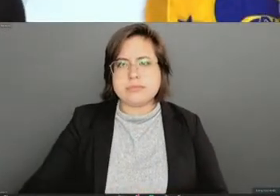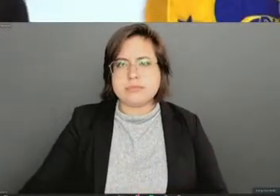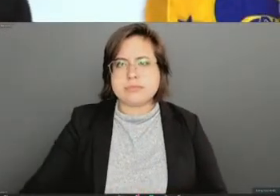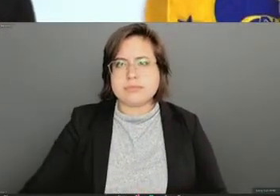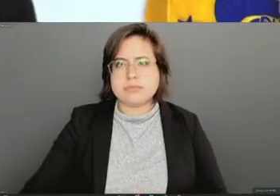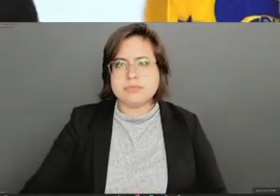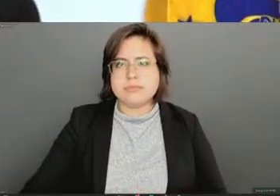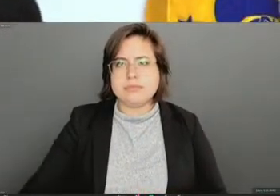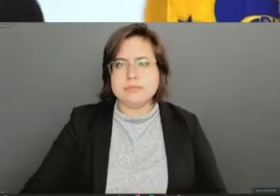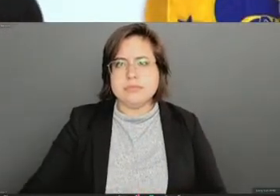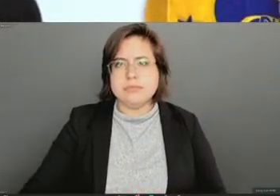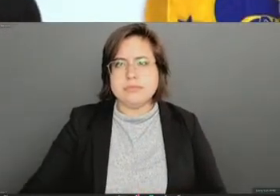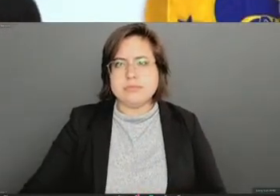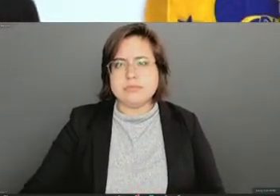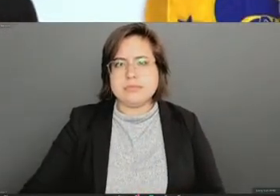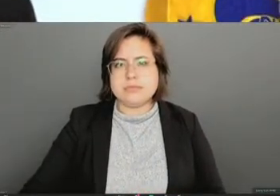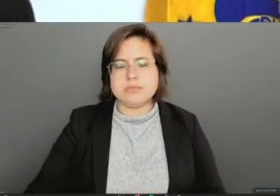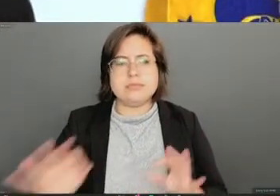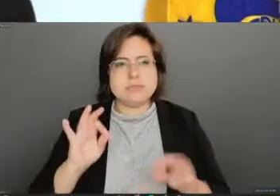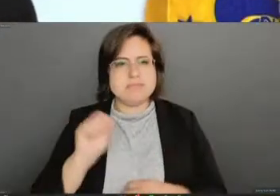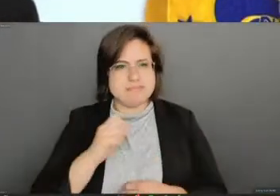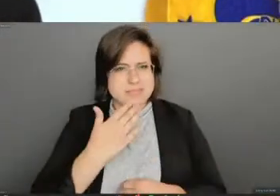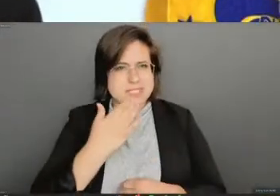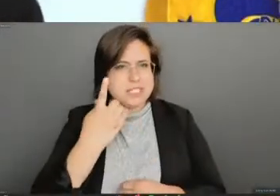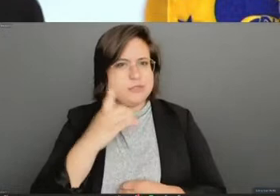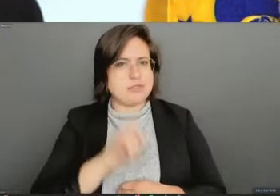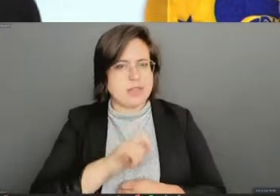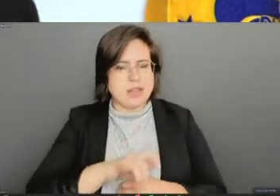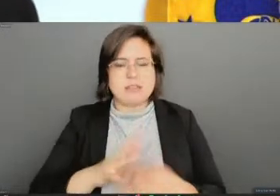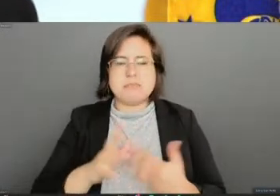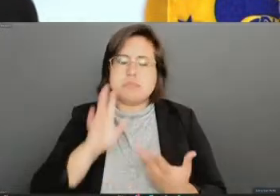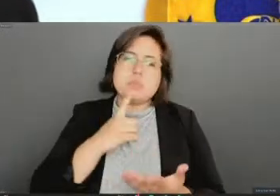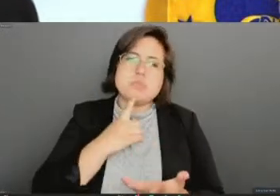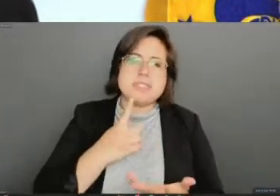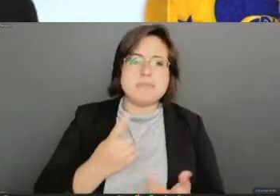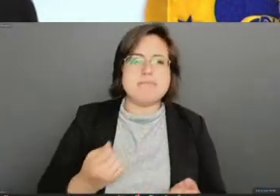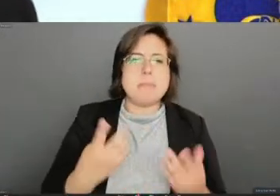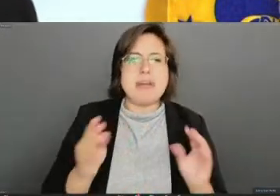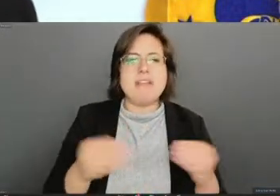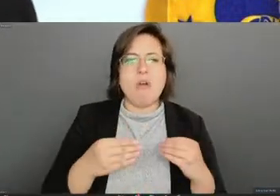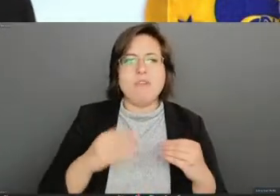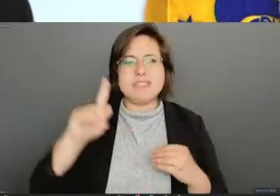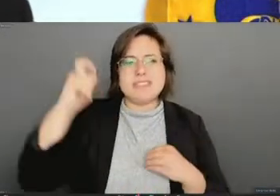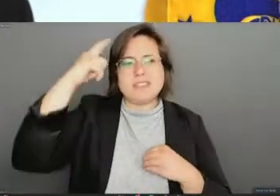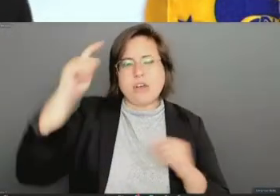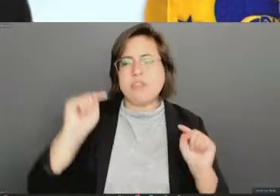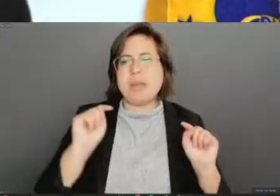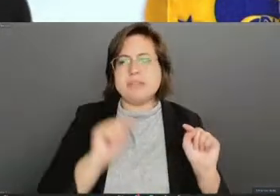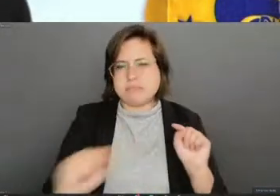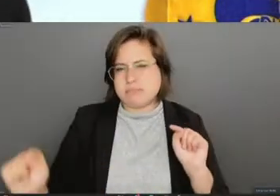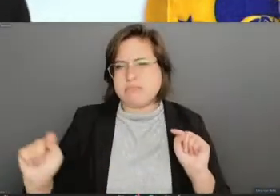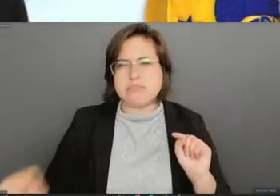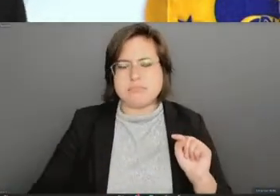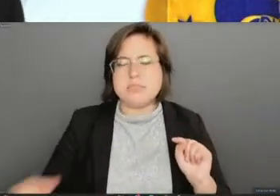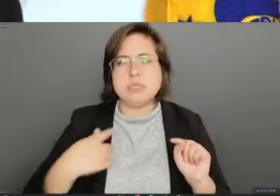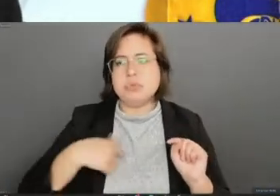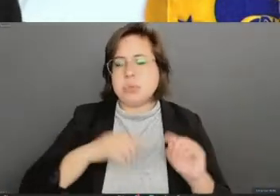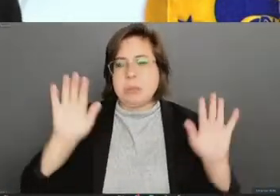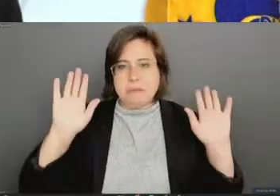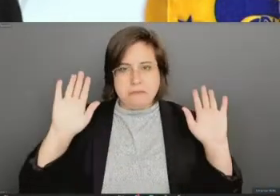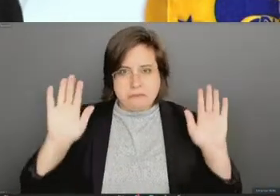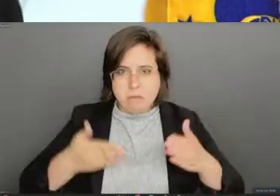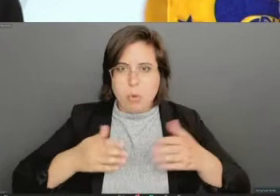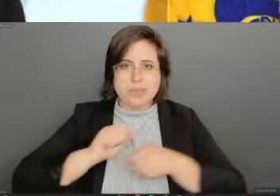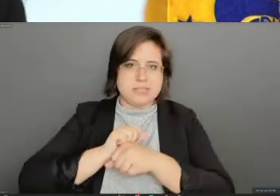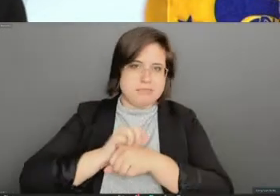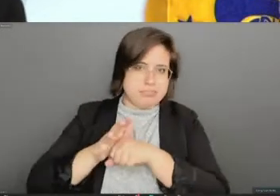thank you for that. And I'll just say, look, like many offices in government, we are focused heavily on